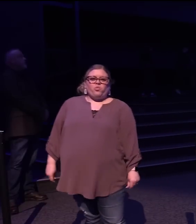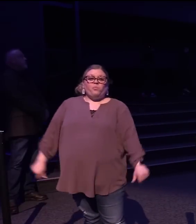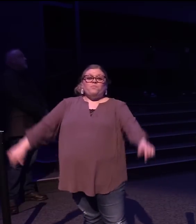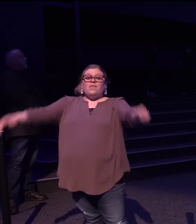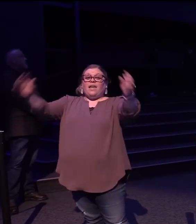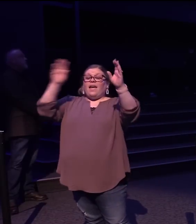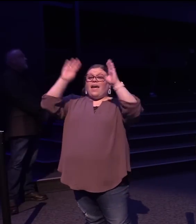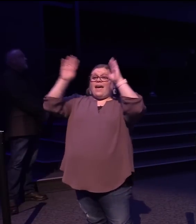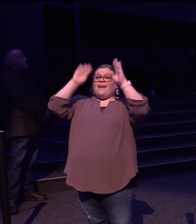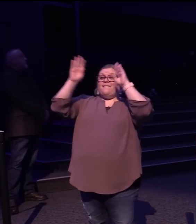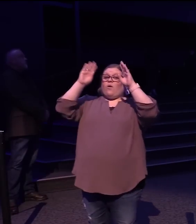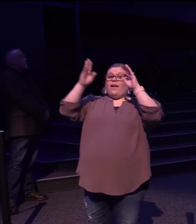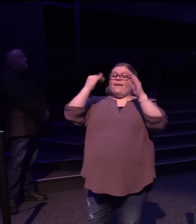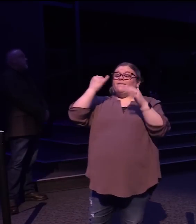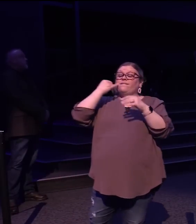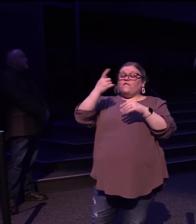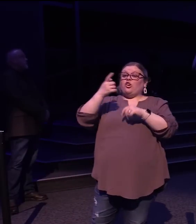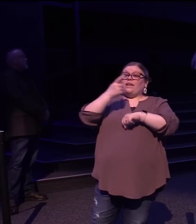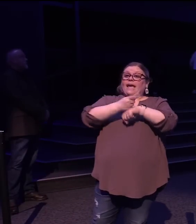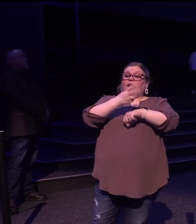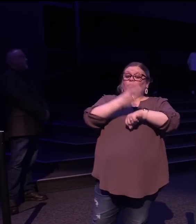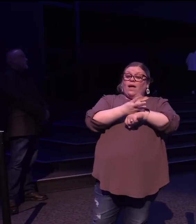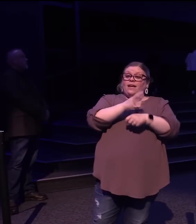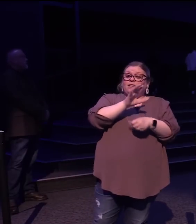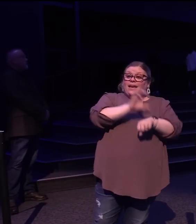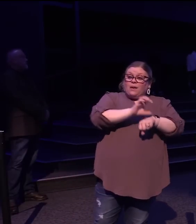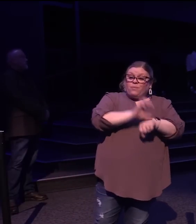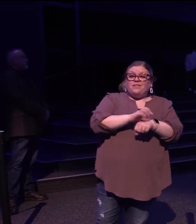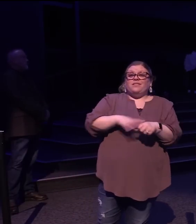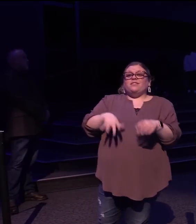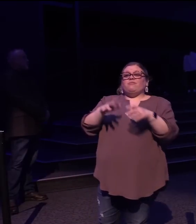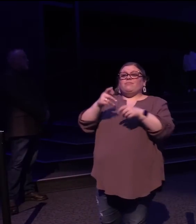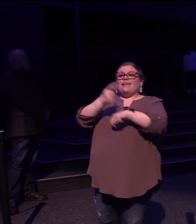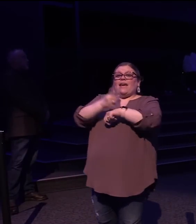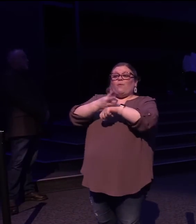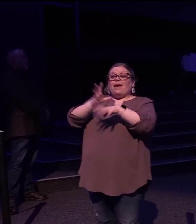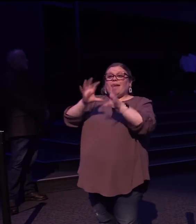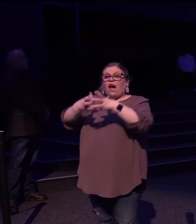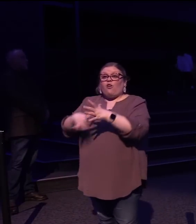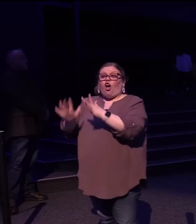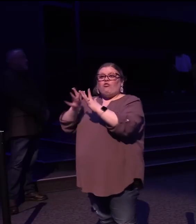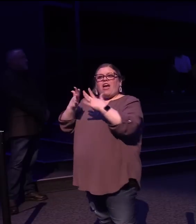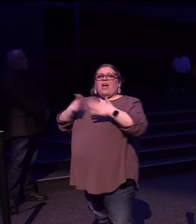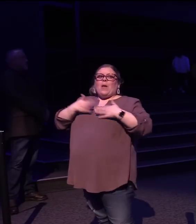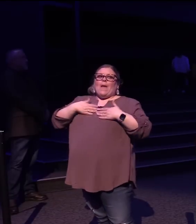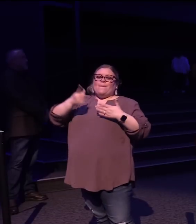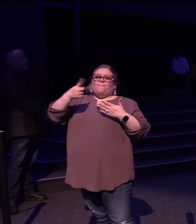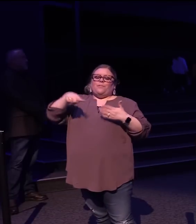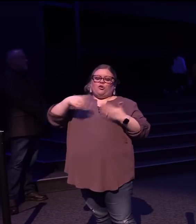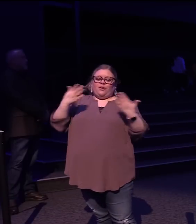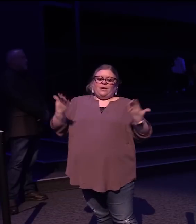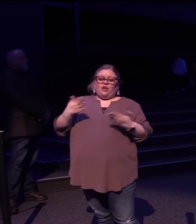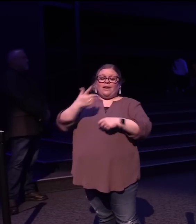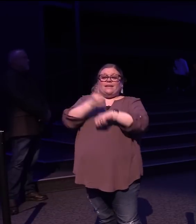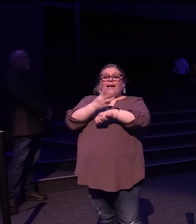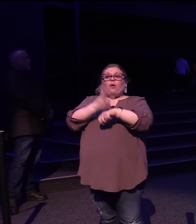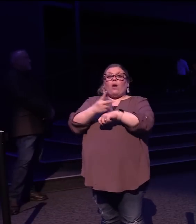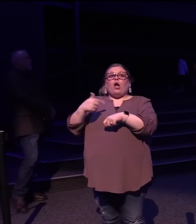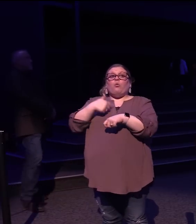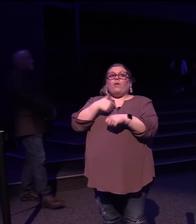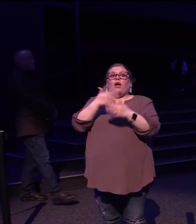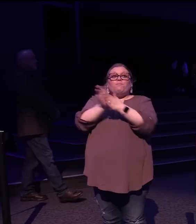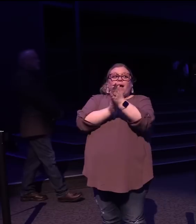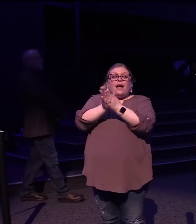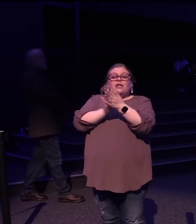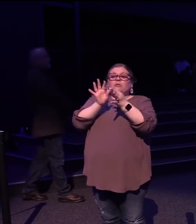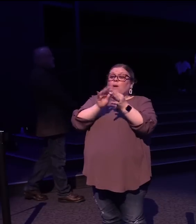Whether you're at a campus, a gathering, or online, we're so glad you're joining us. At Gateway, we're passionate about helping people believe in